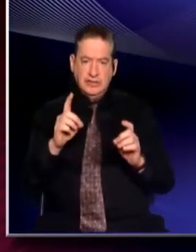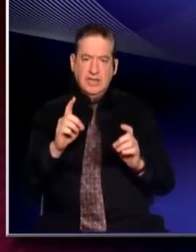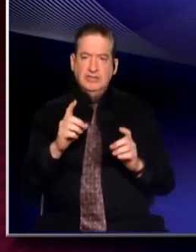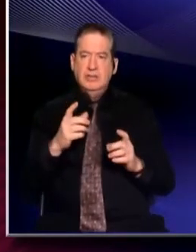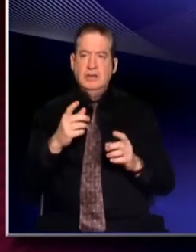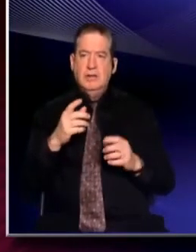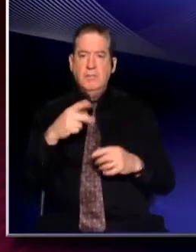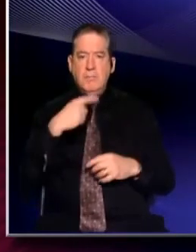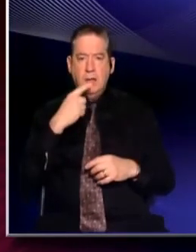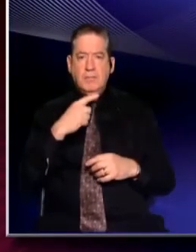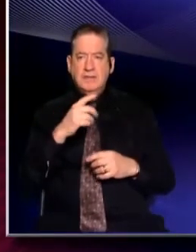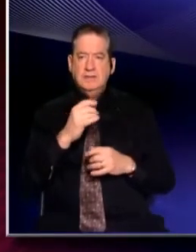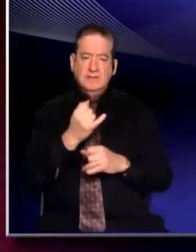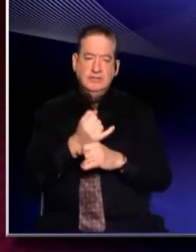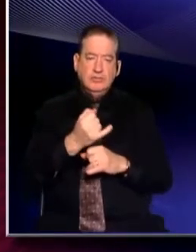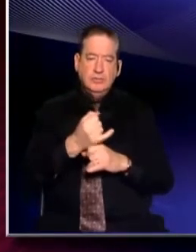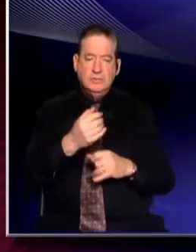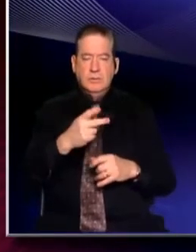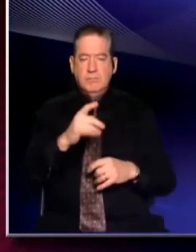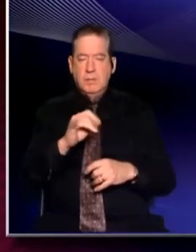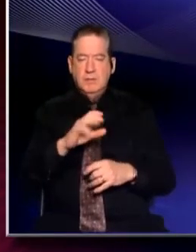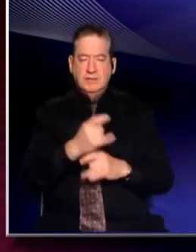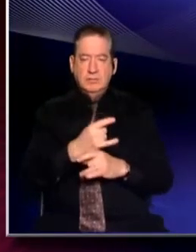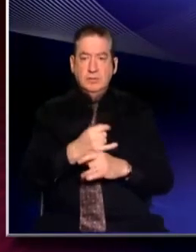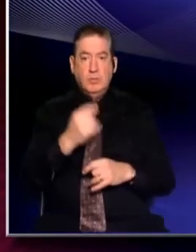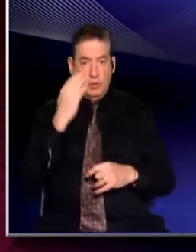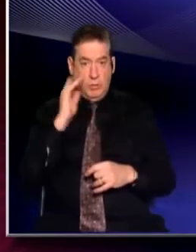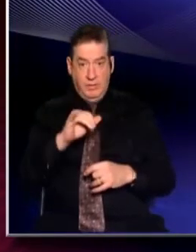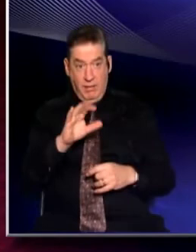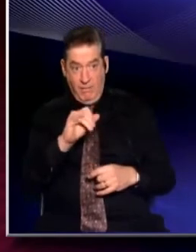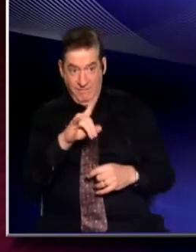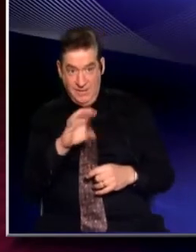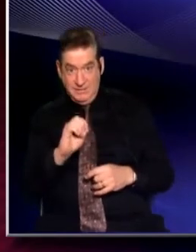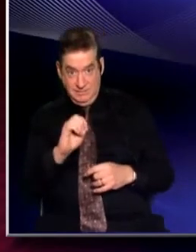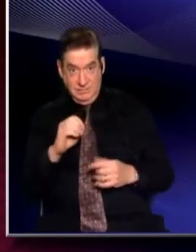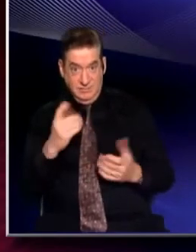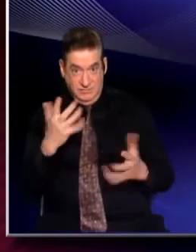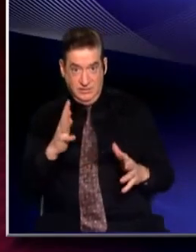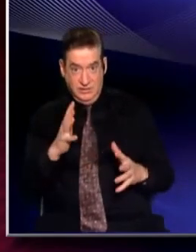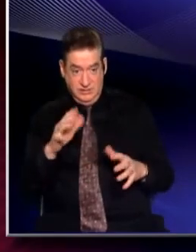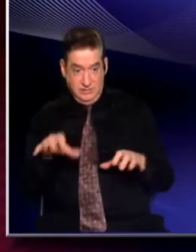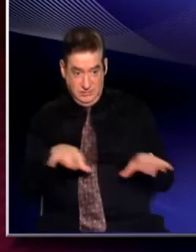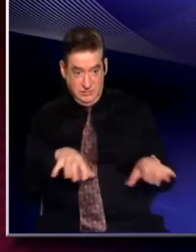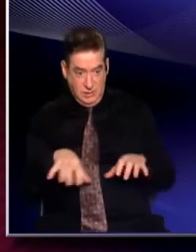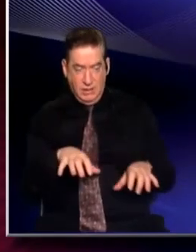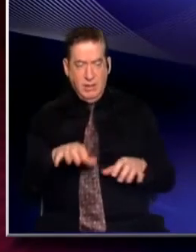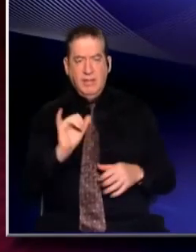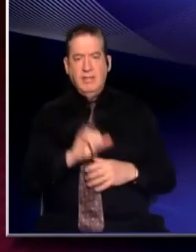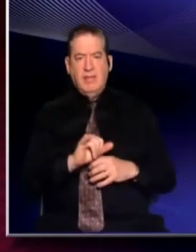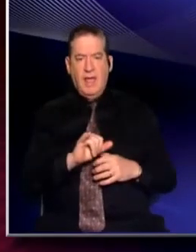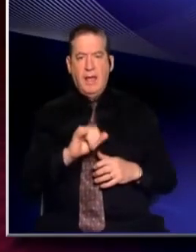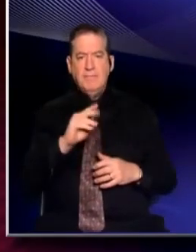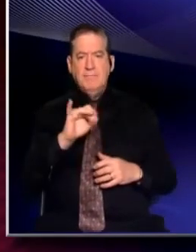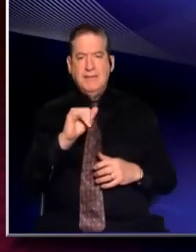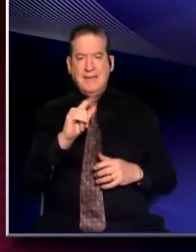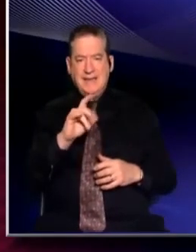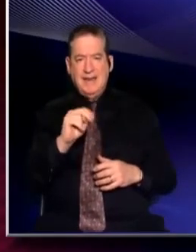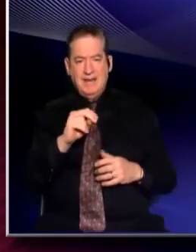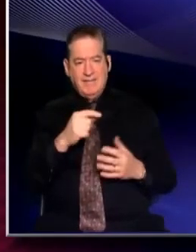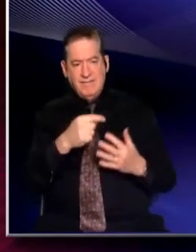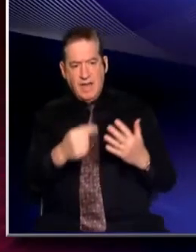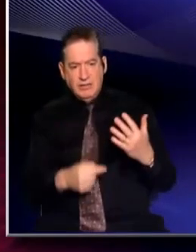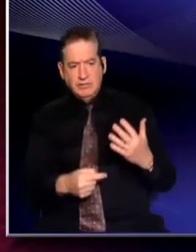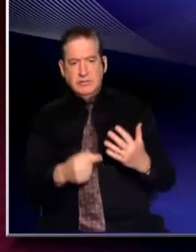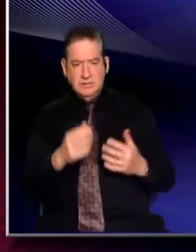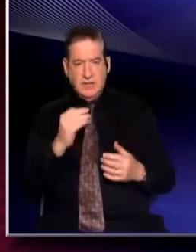public institution. So we'd already know that offense has been committed. Okay. These aggravating or mitigating factors would help us determine the severity of